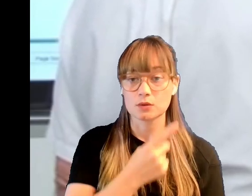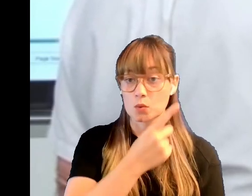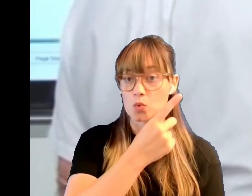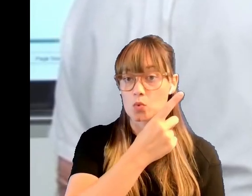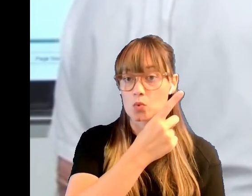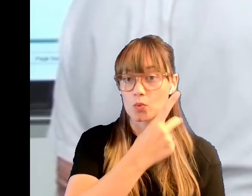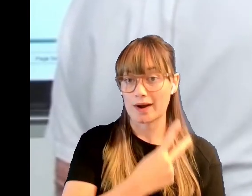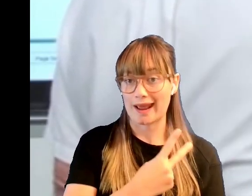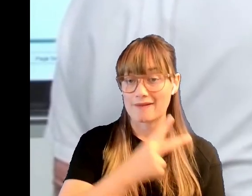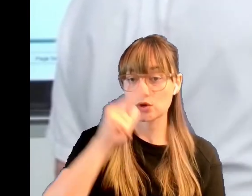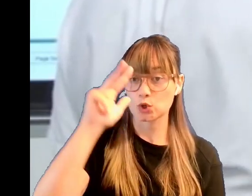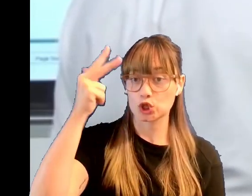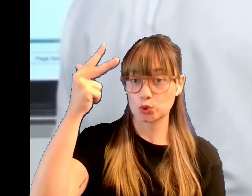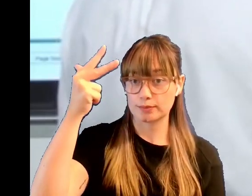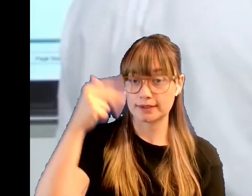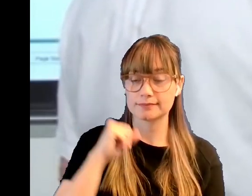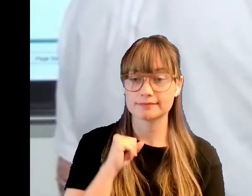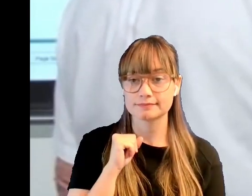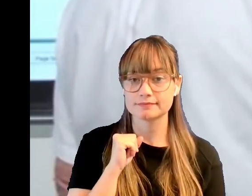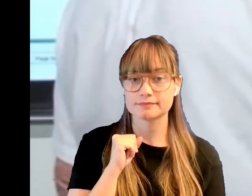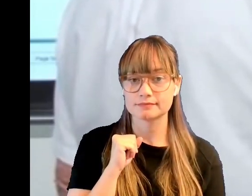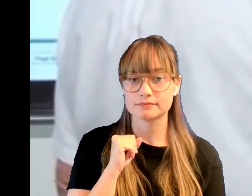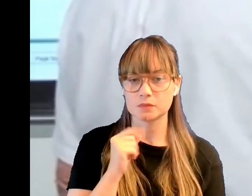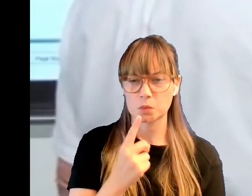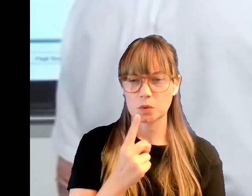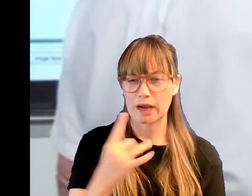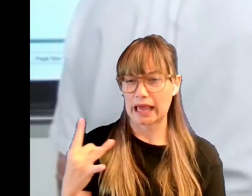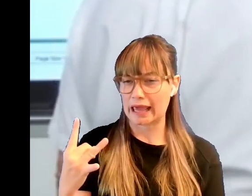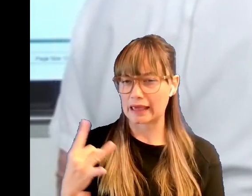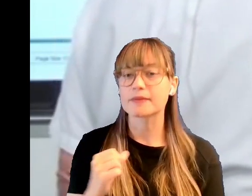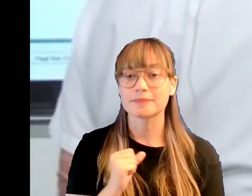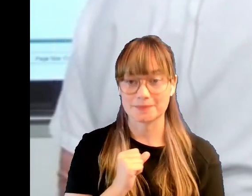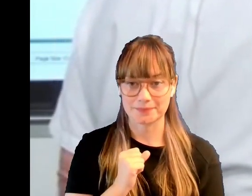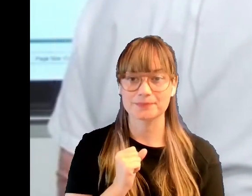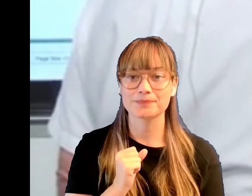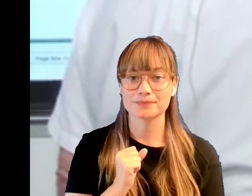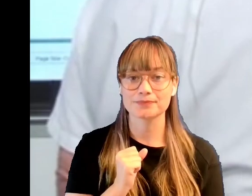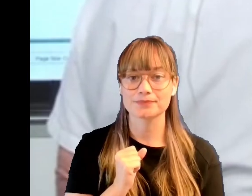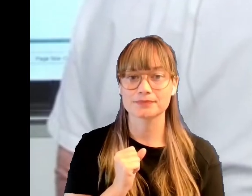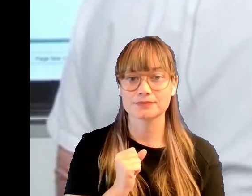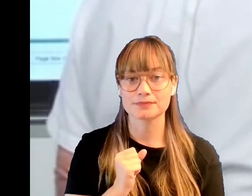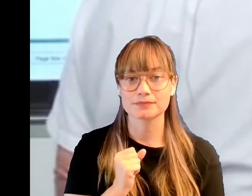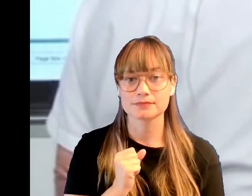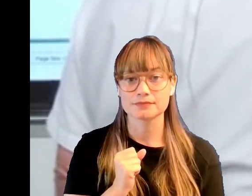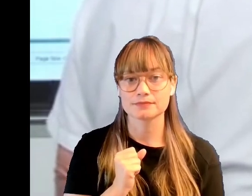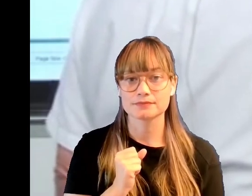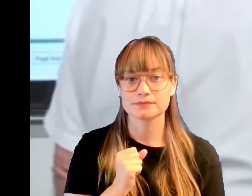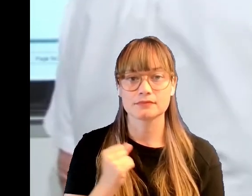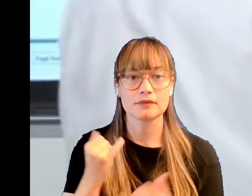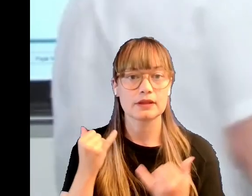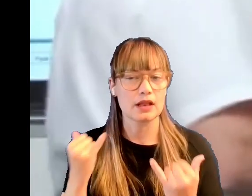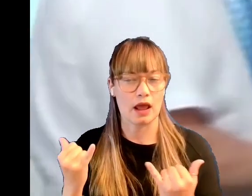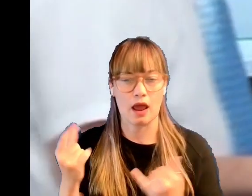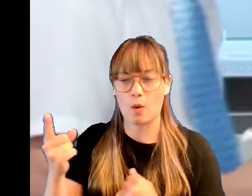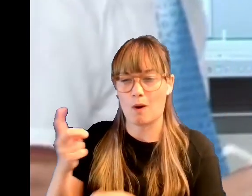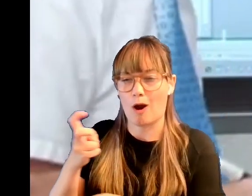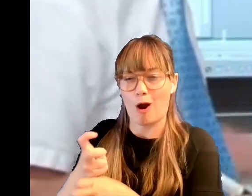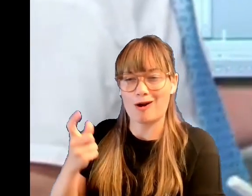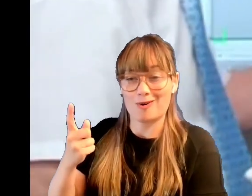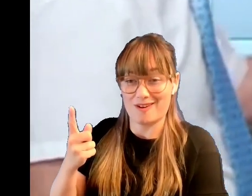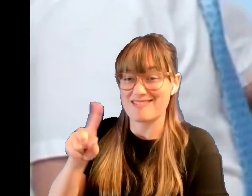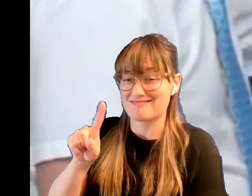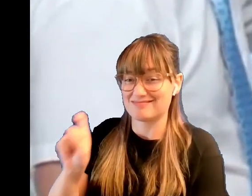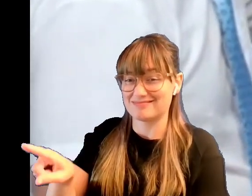Isaac, 1/2 cubed. That would be 1/8. Very good. Now, Becky, you got the hard one.